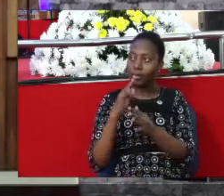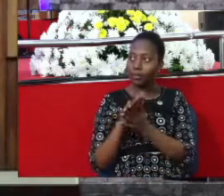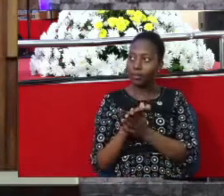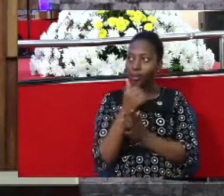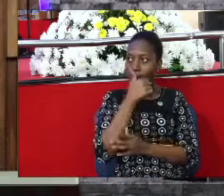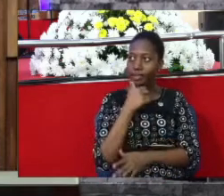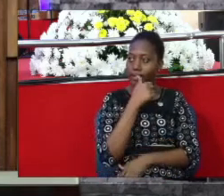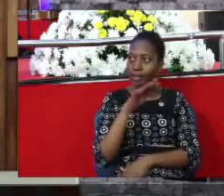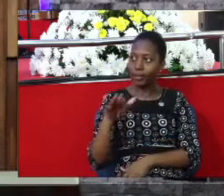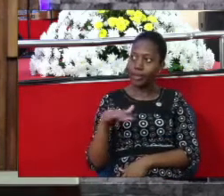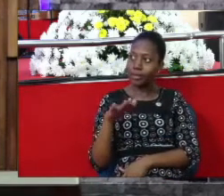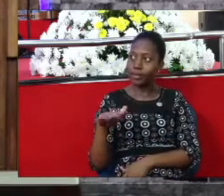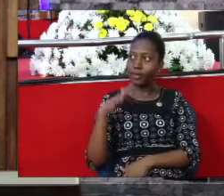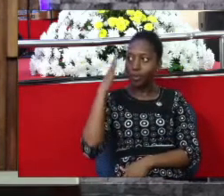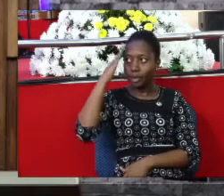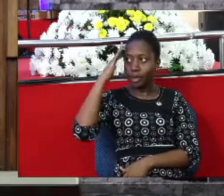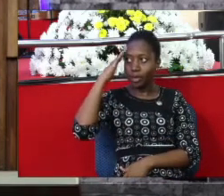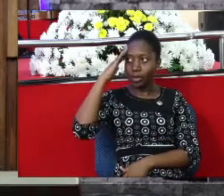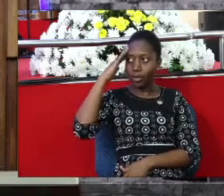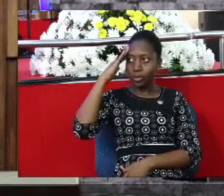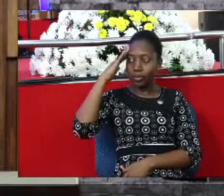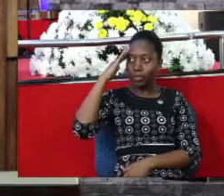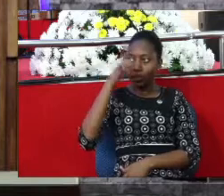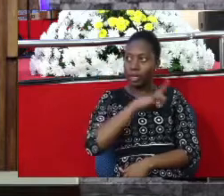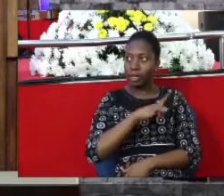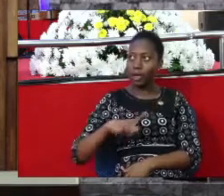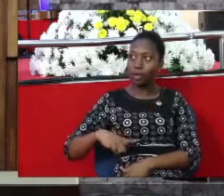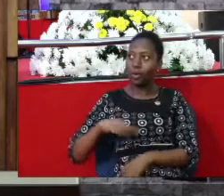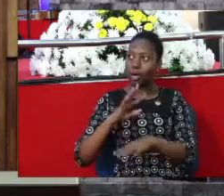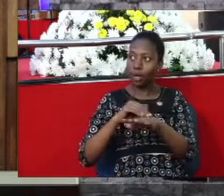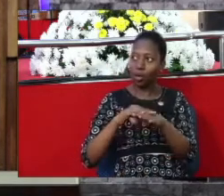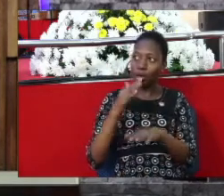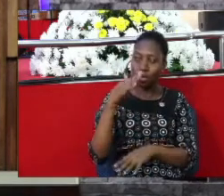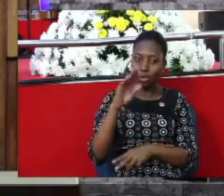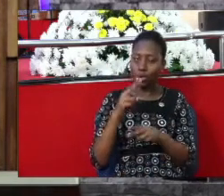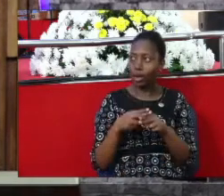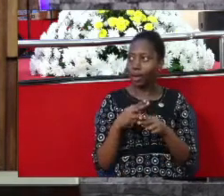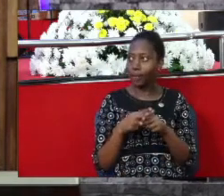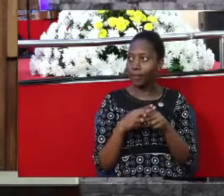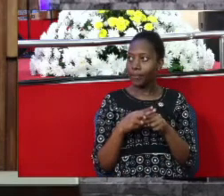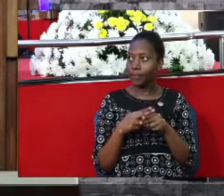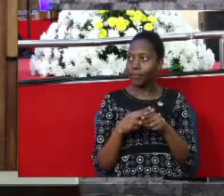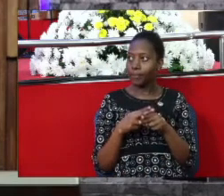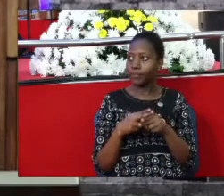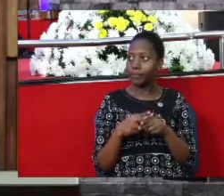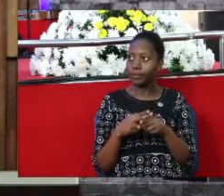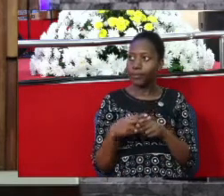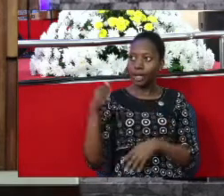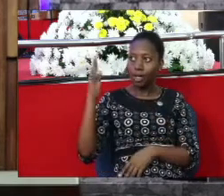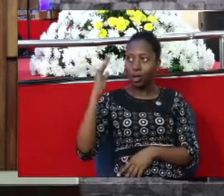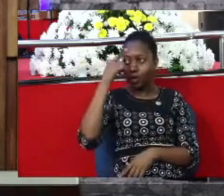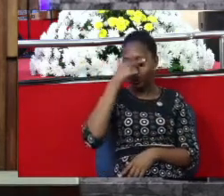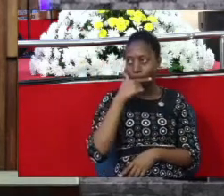name. Message translation says, I will lead you to buried